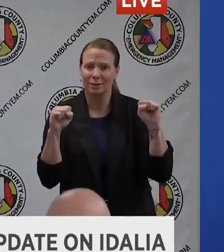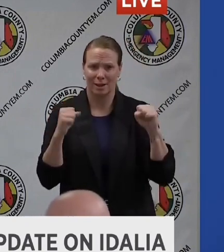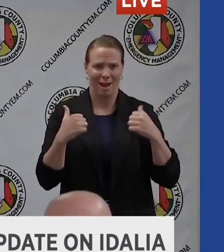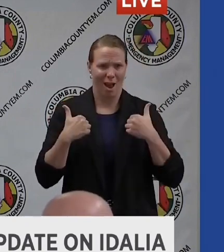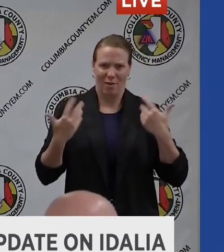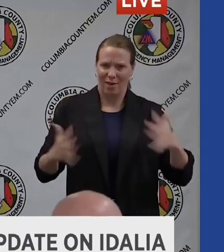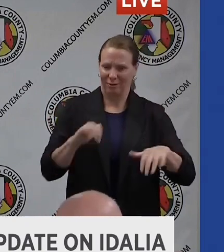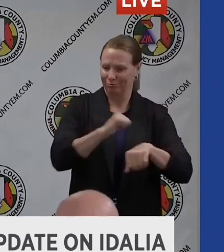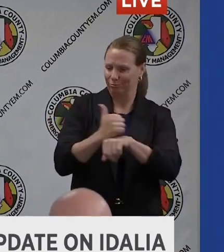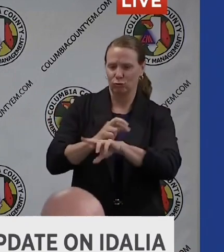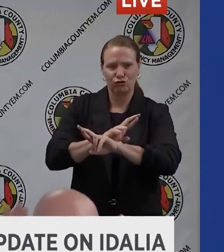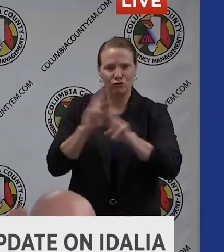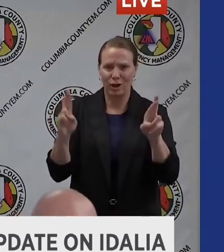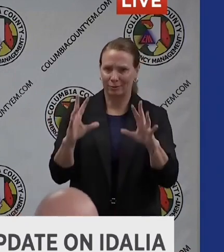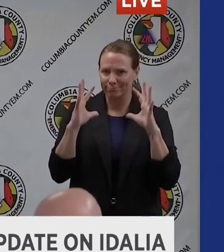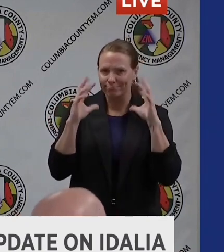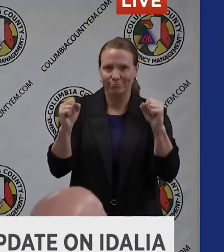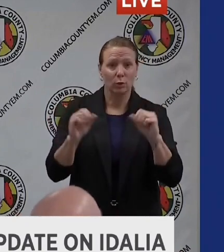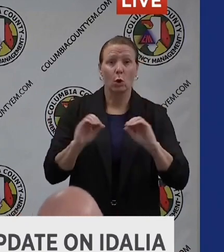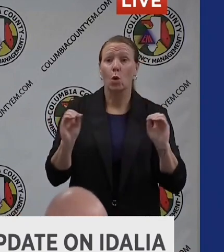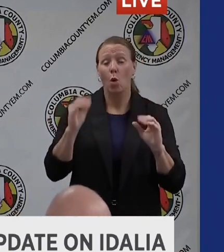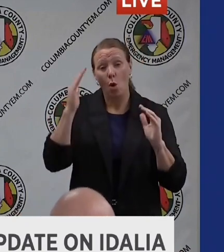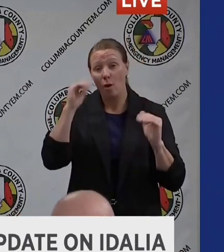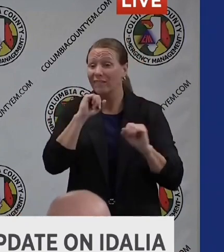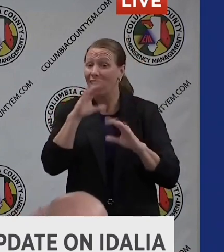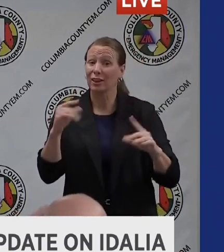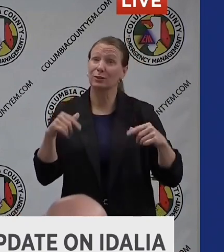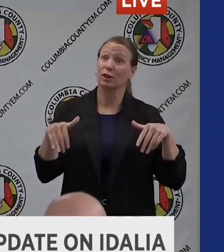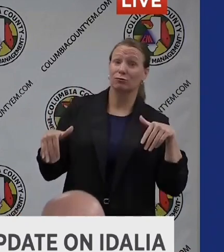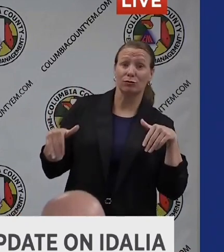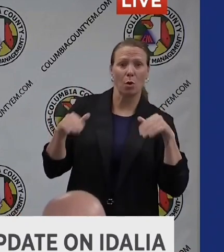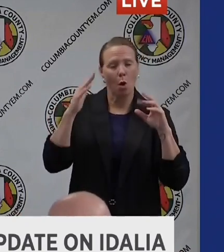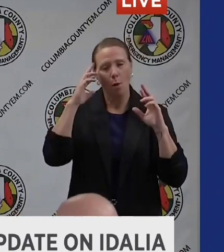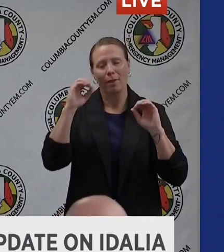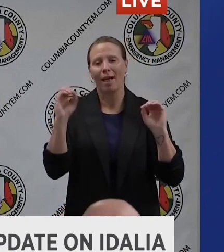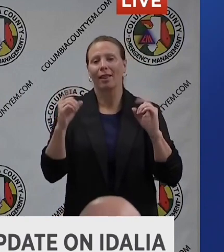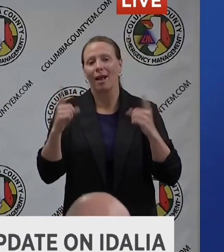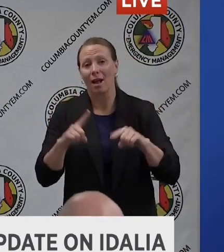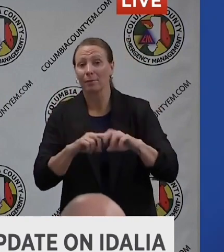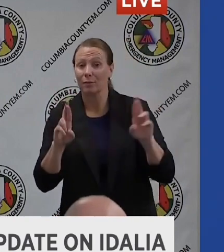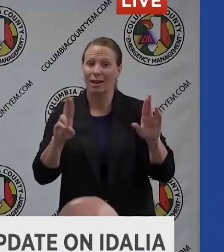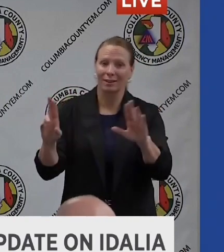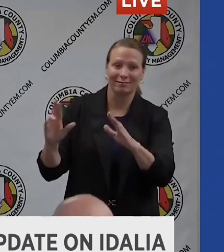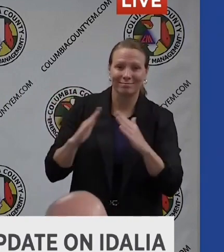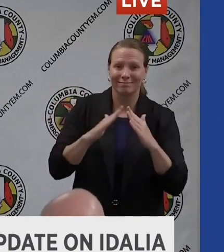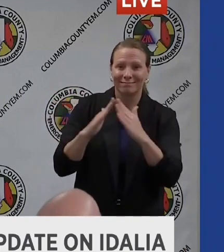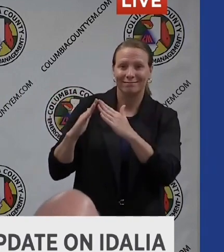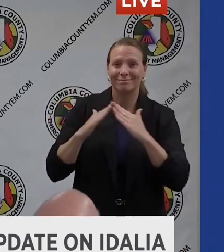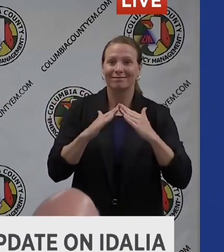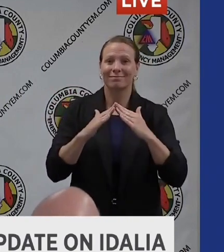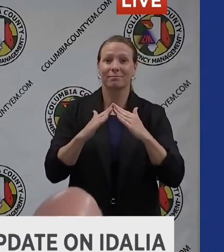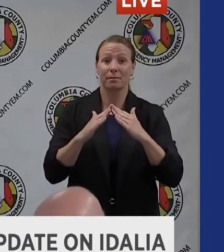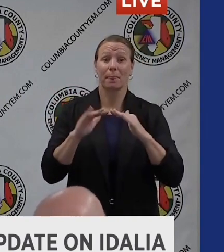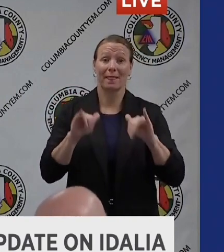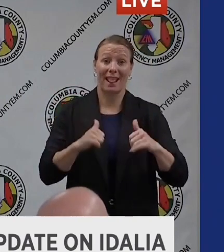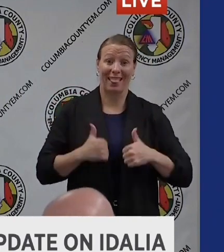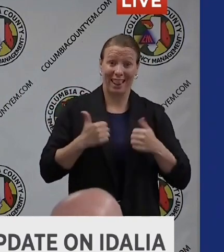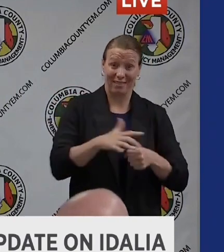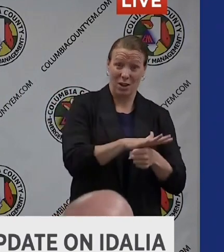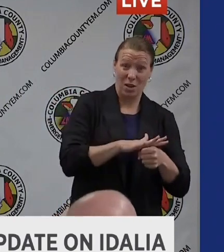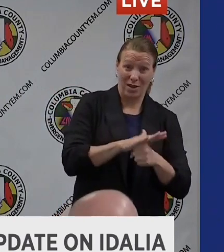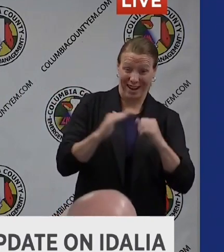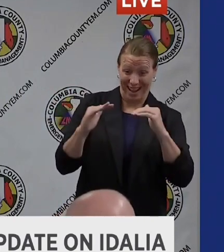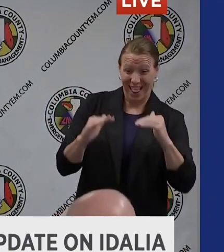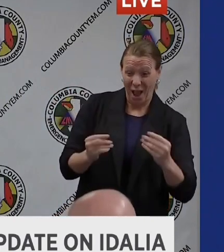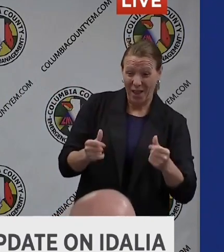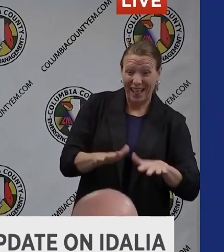not going to have anything to do. Hopefully everybody got out of town and there's not, who are in these low-lying areas or in the very vulnerable